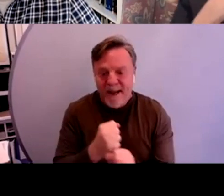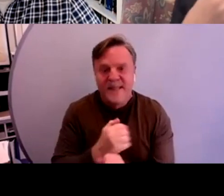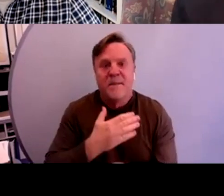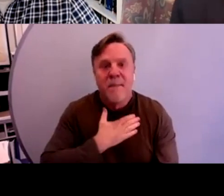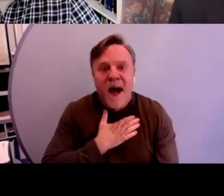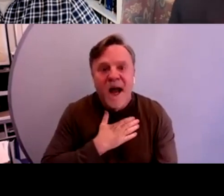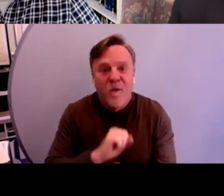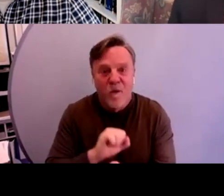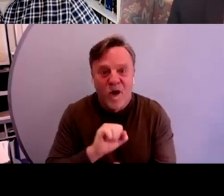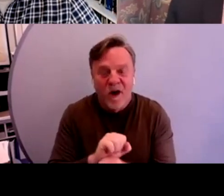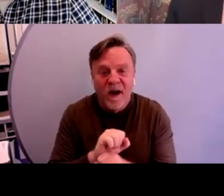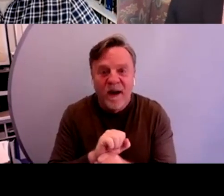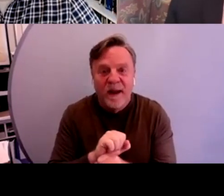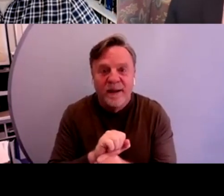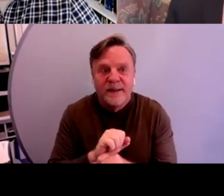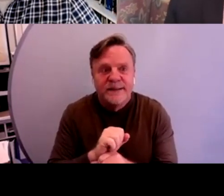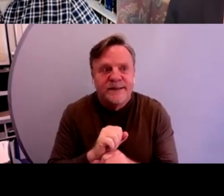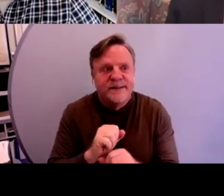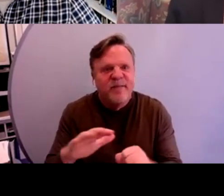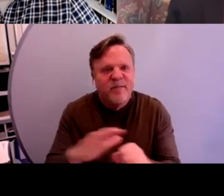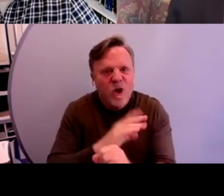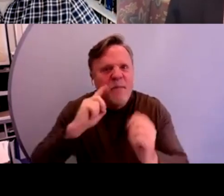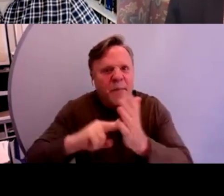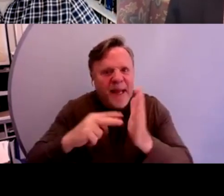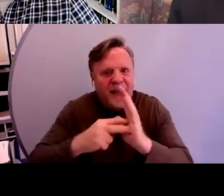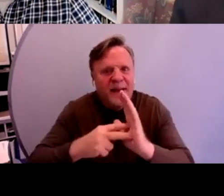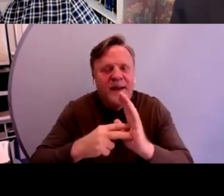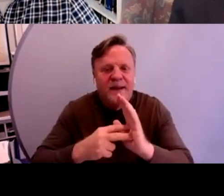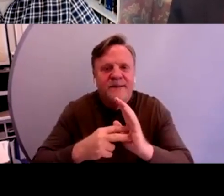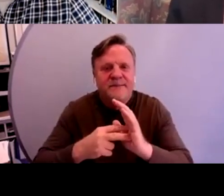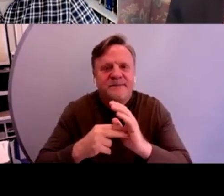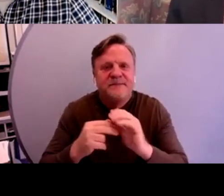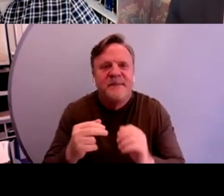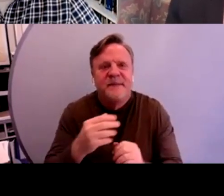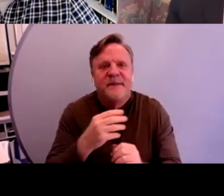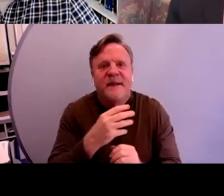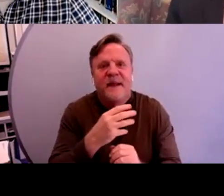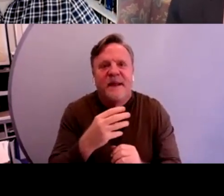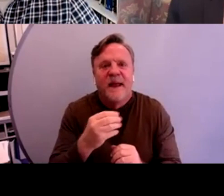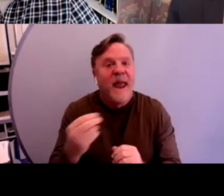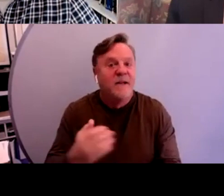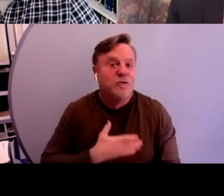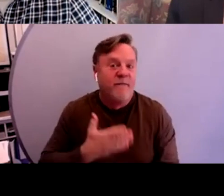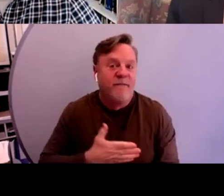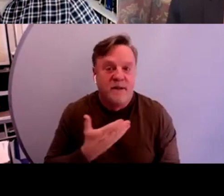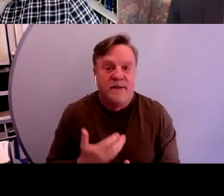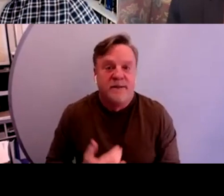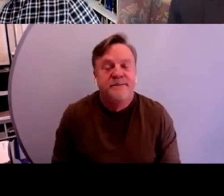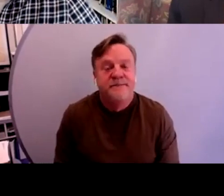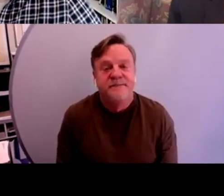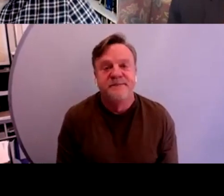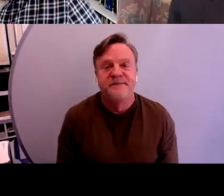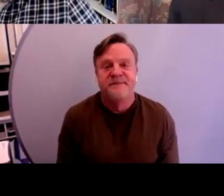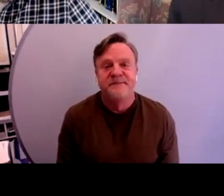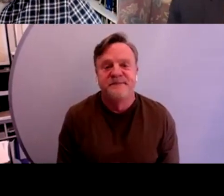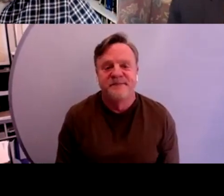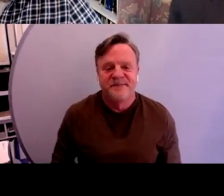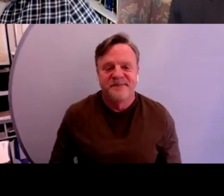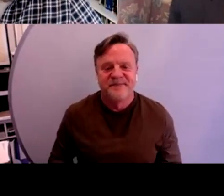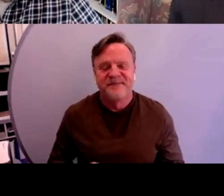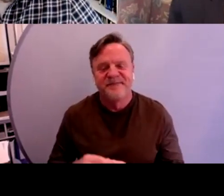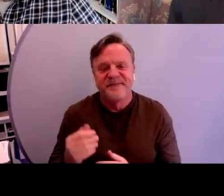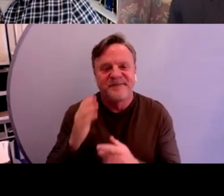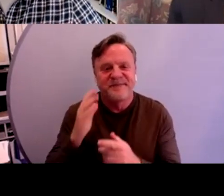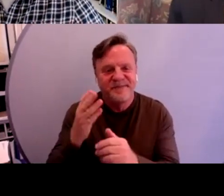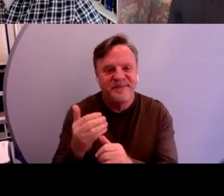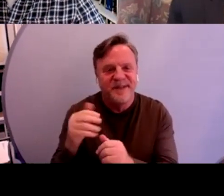work meaningful and purposeful, as well as joyful. I'll just pick up on